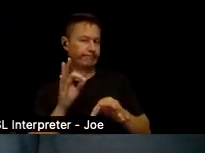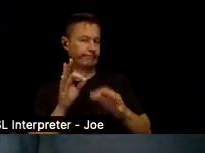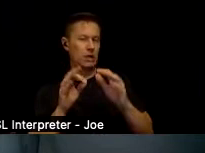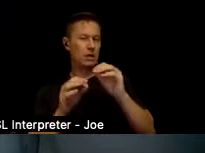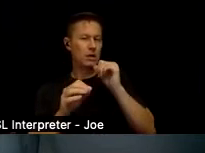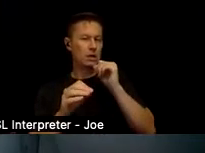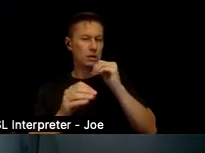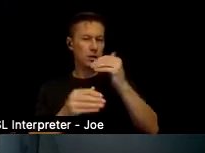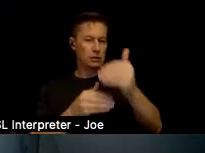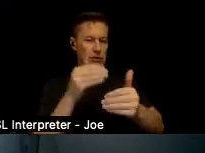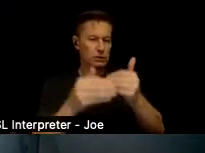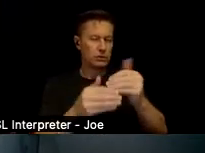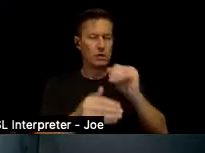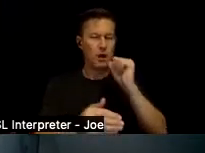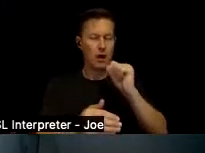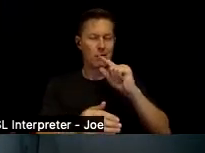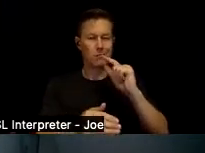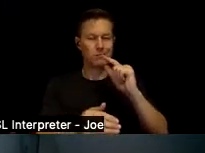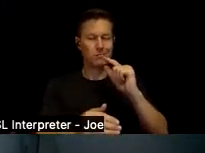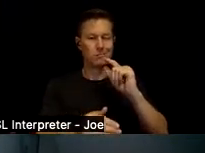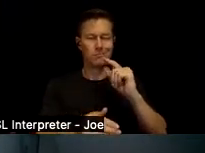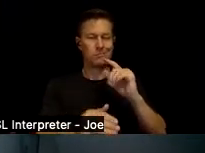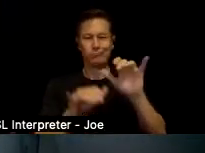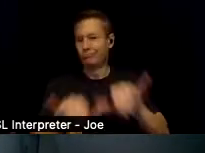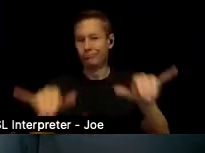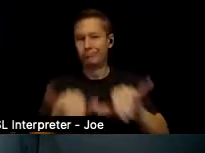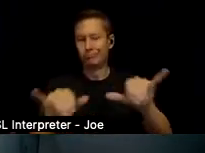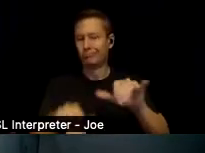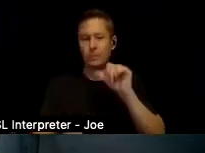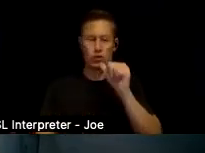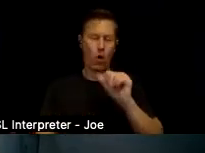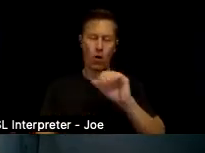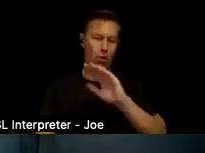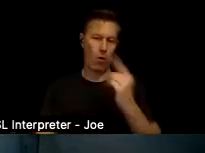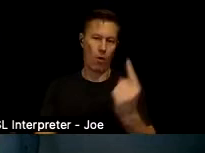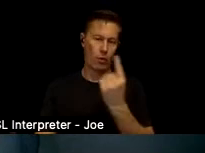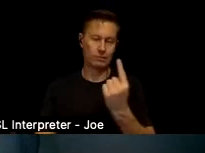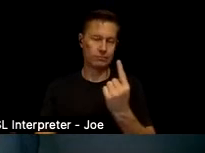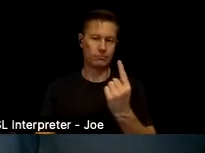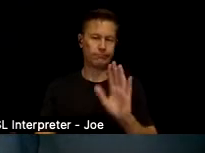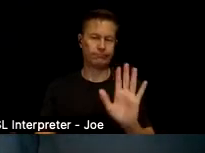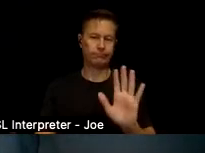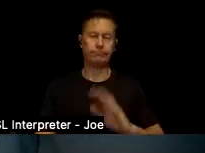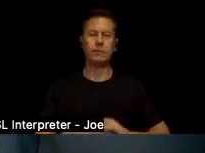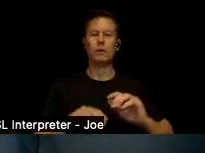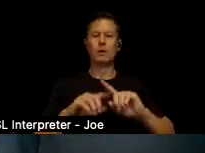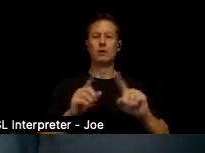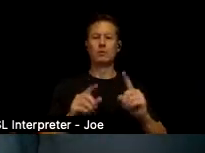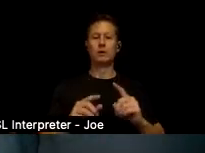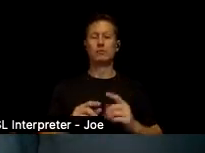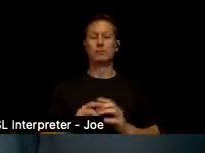always fit neatly into this taxonomy. But Landers really hammered that lesson home. So the next